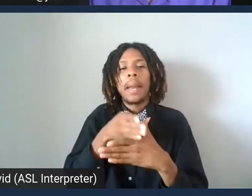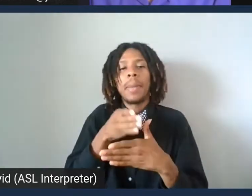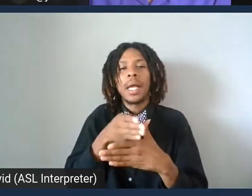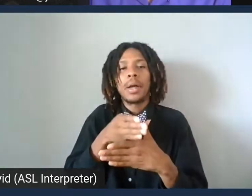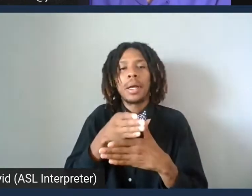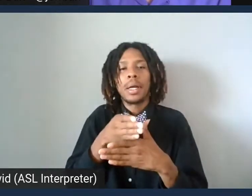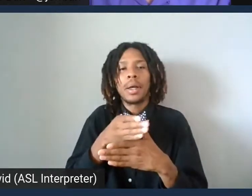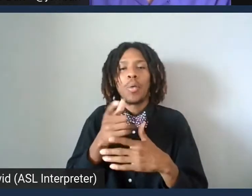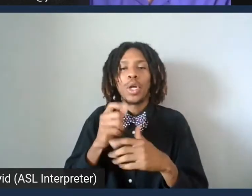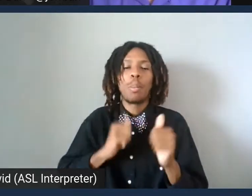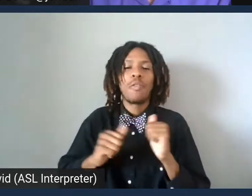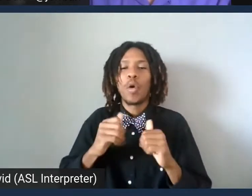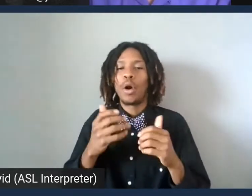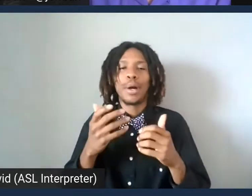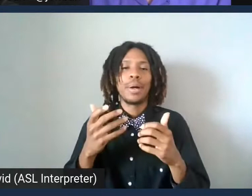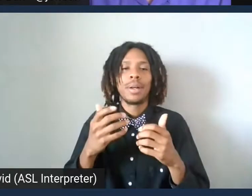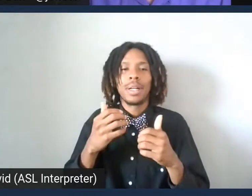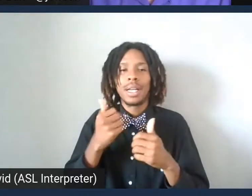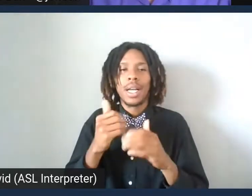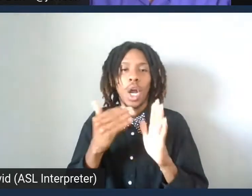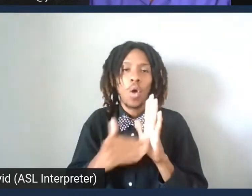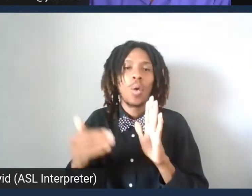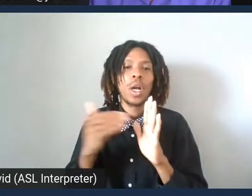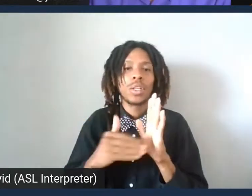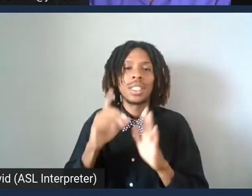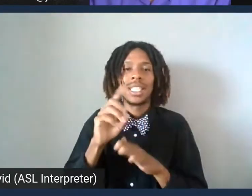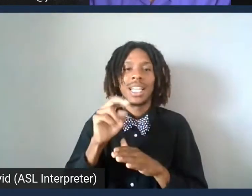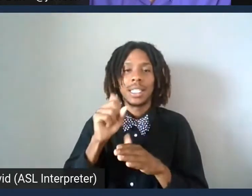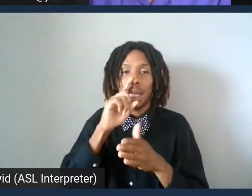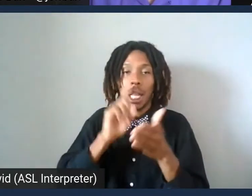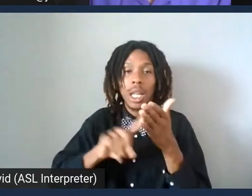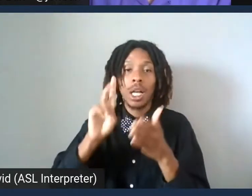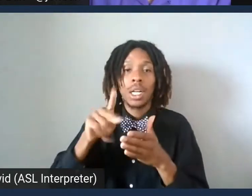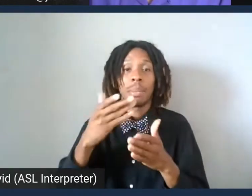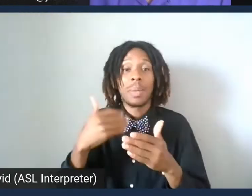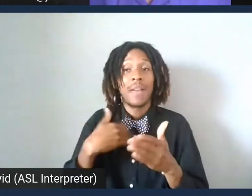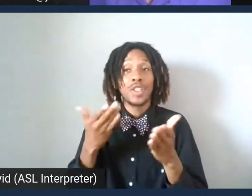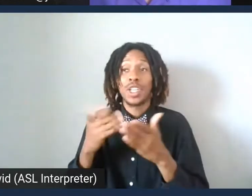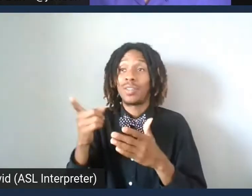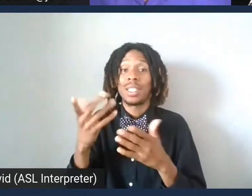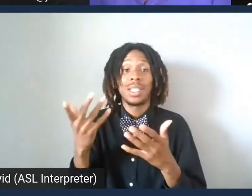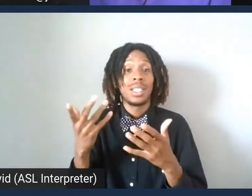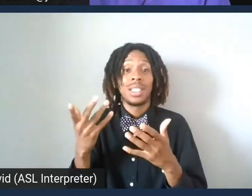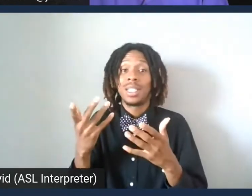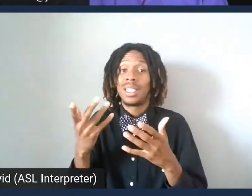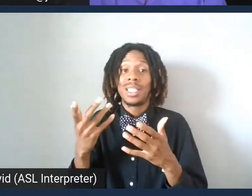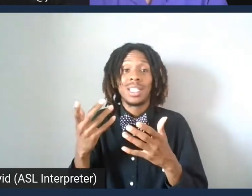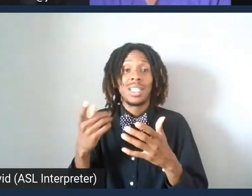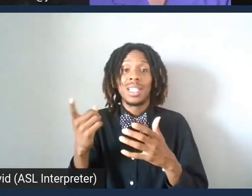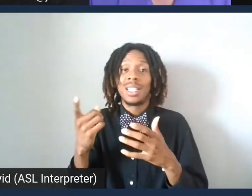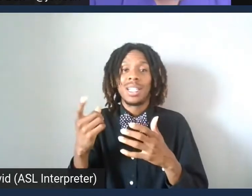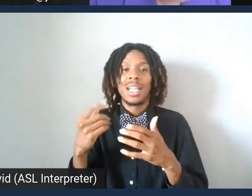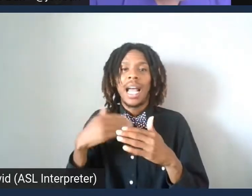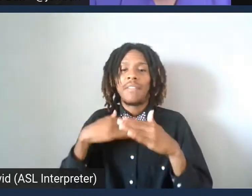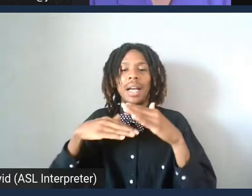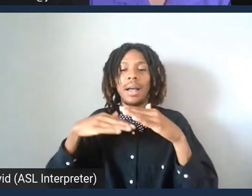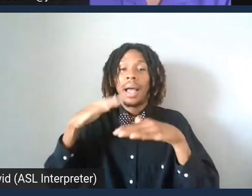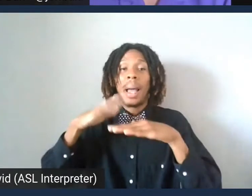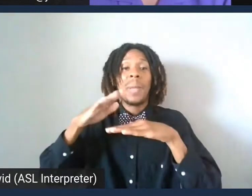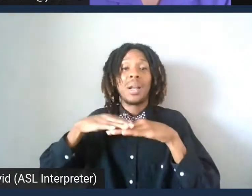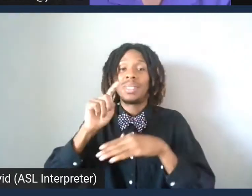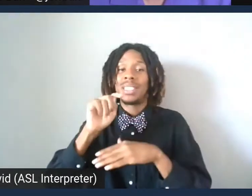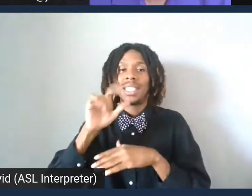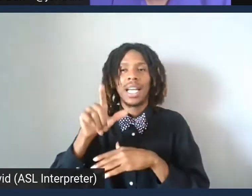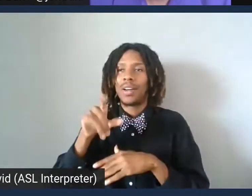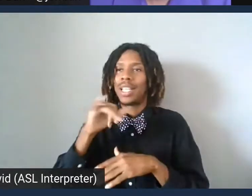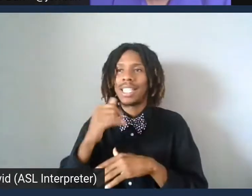perform a recursive DNS lookup, you might just have a server that just, you know, hey, has an arbitrary minimum TTL that is not the TTL that you